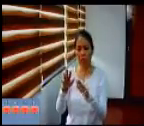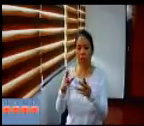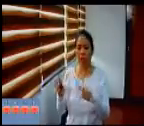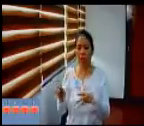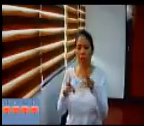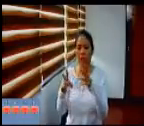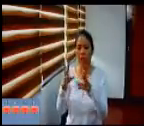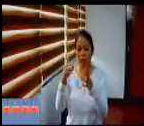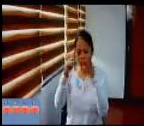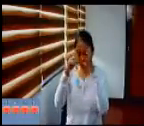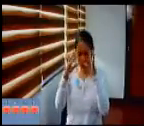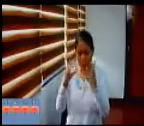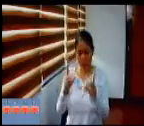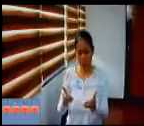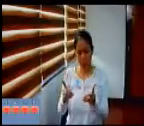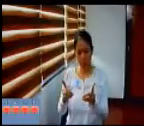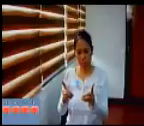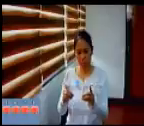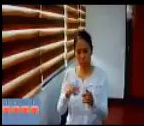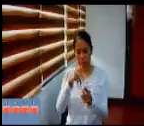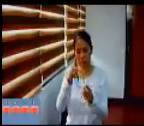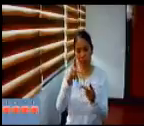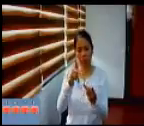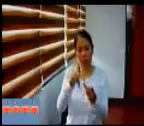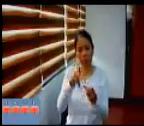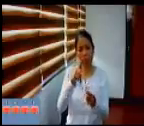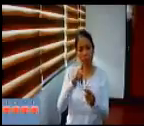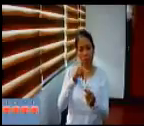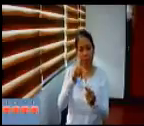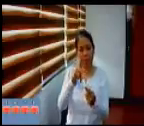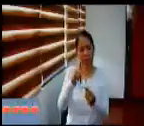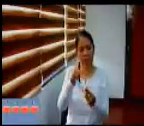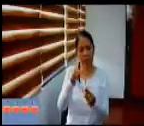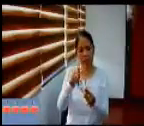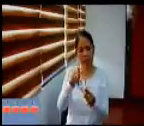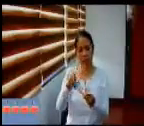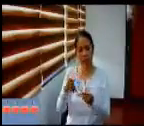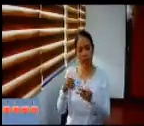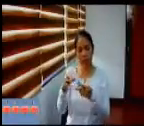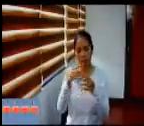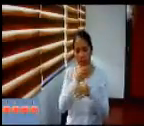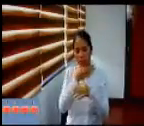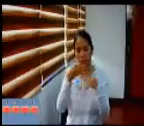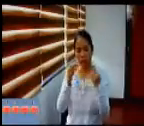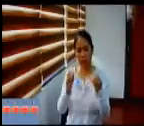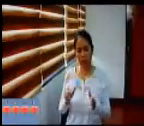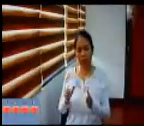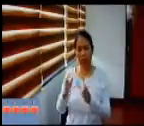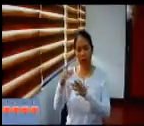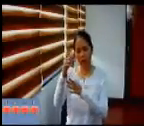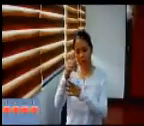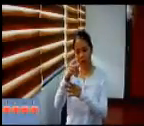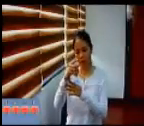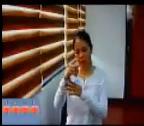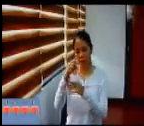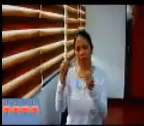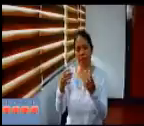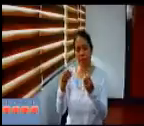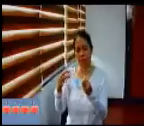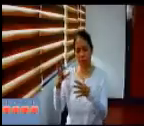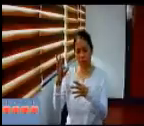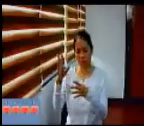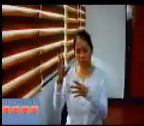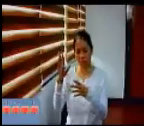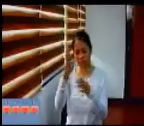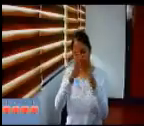is a lot of the risks that they confront and they deal with successfully and from which